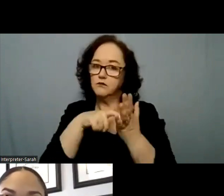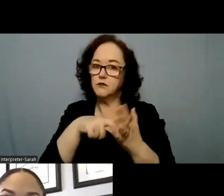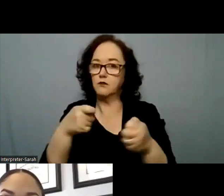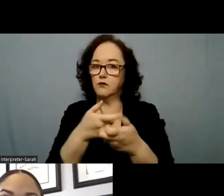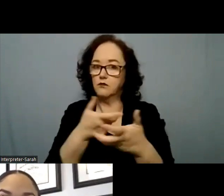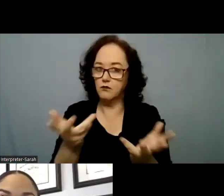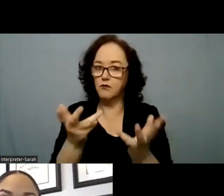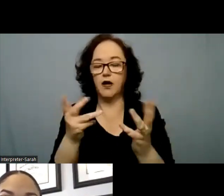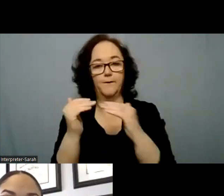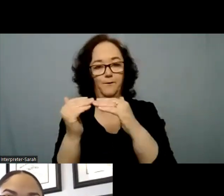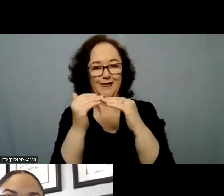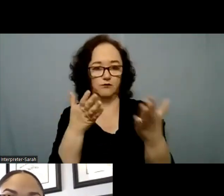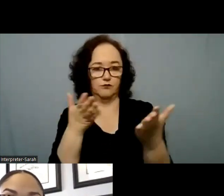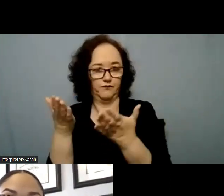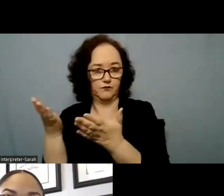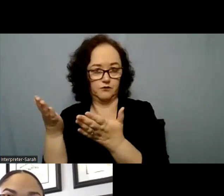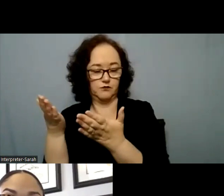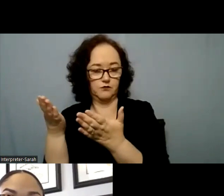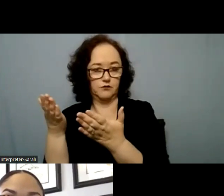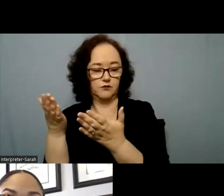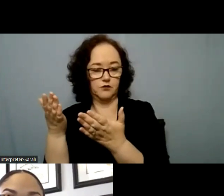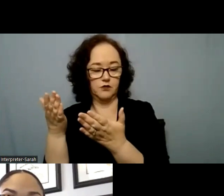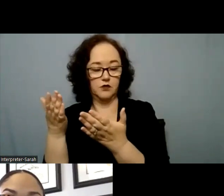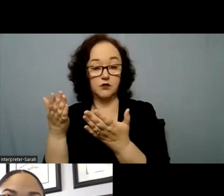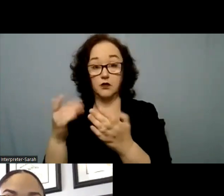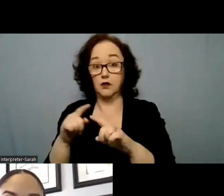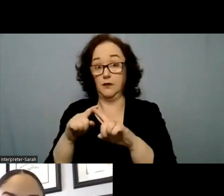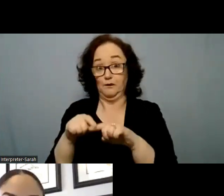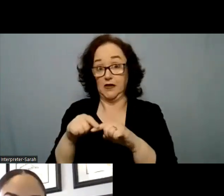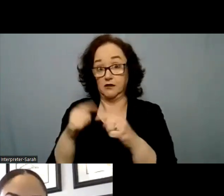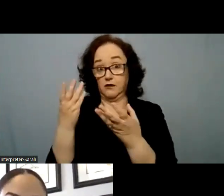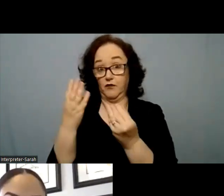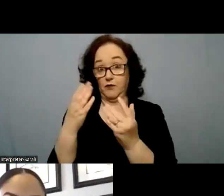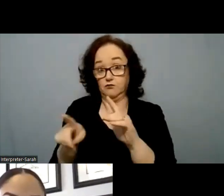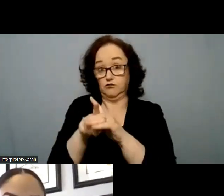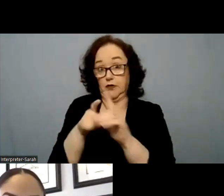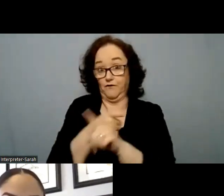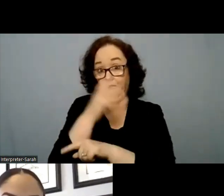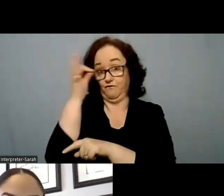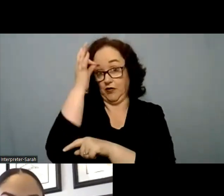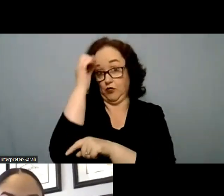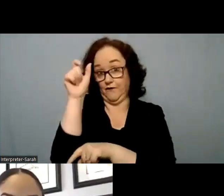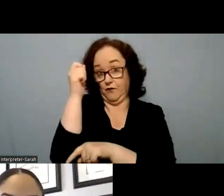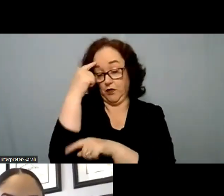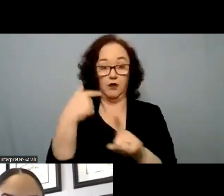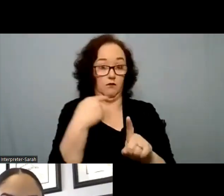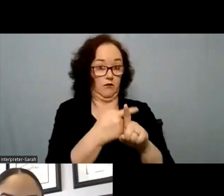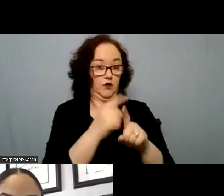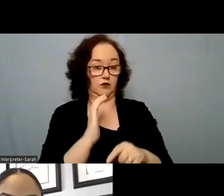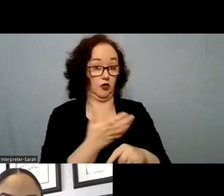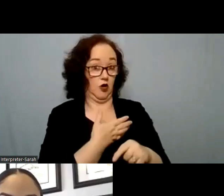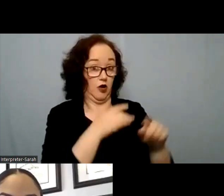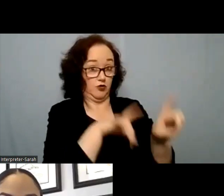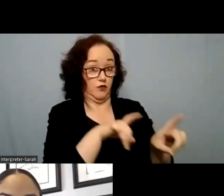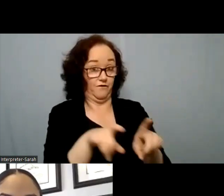And I would say, based on the data emerging from the federal government and from our own surveys, peers are one